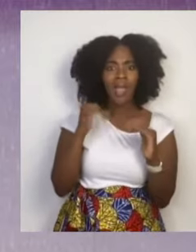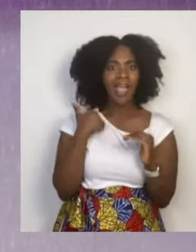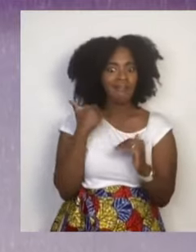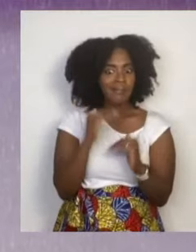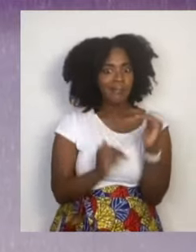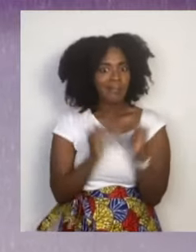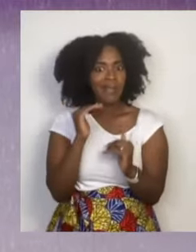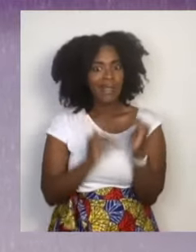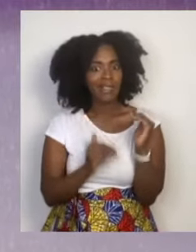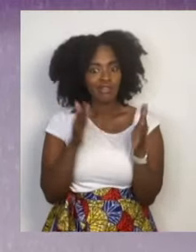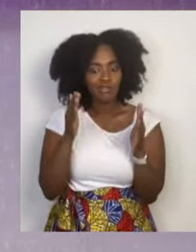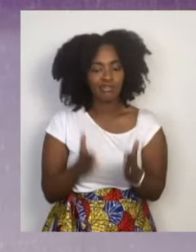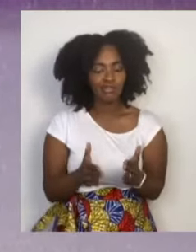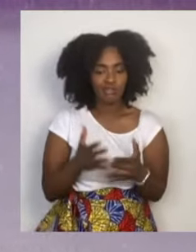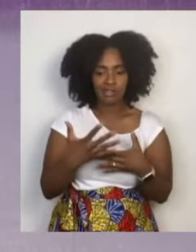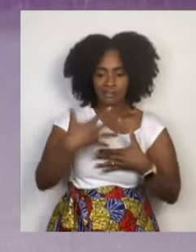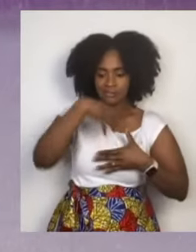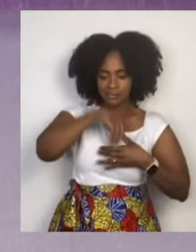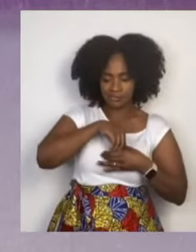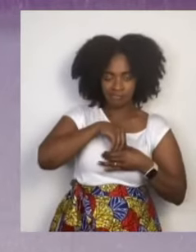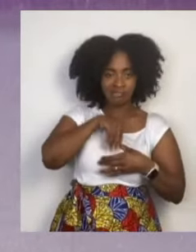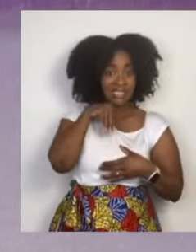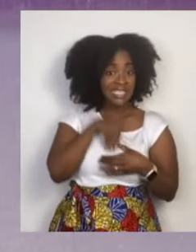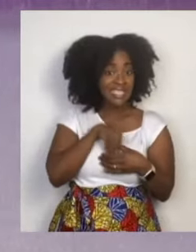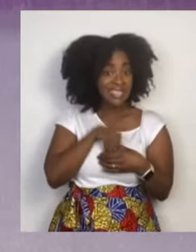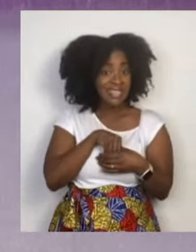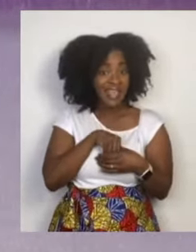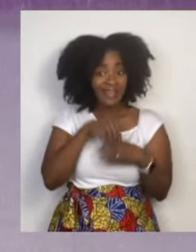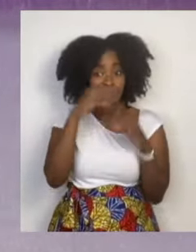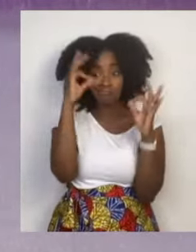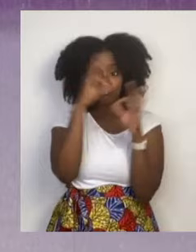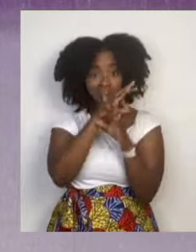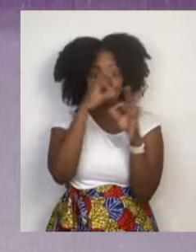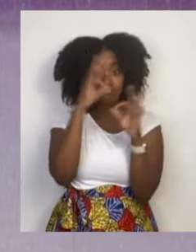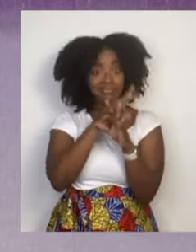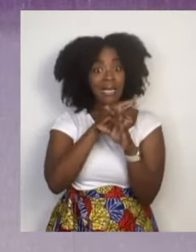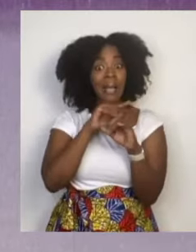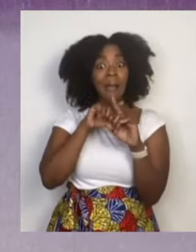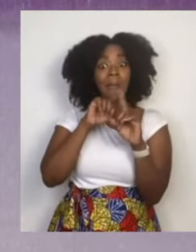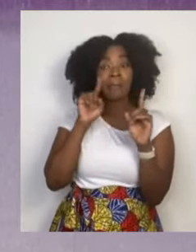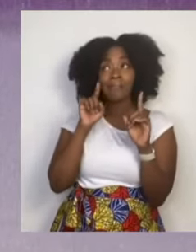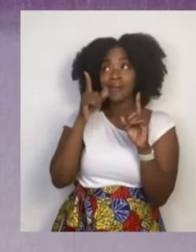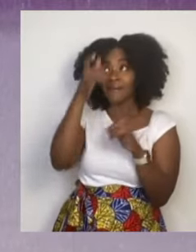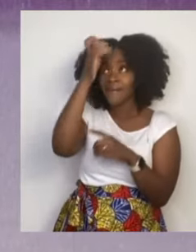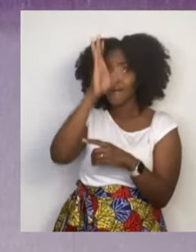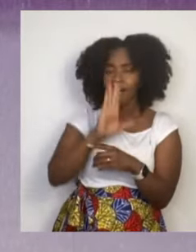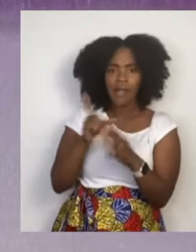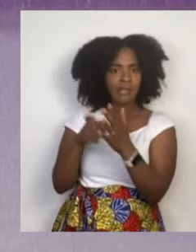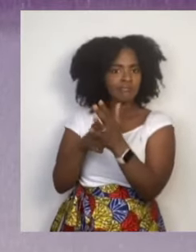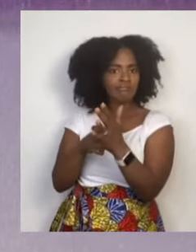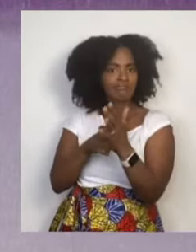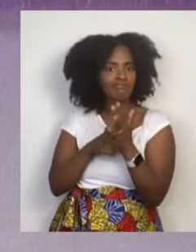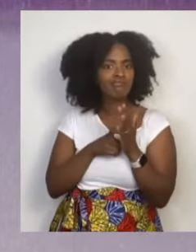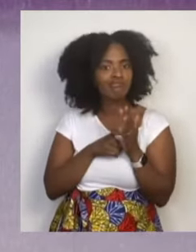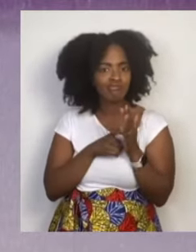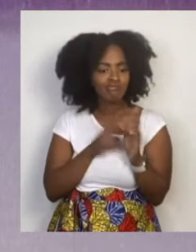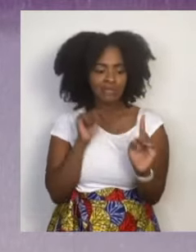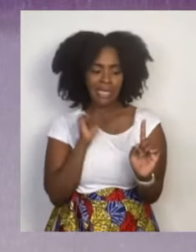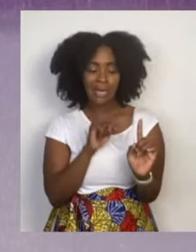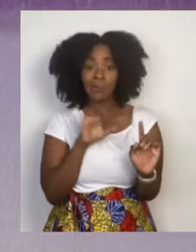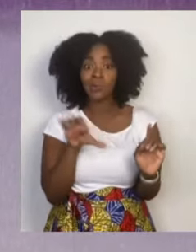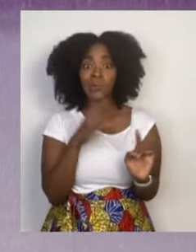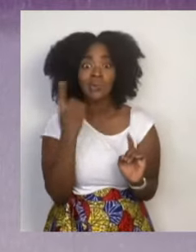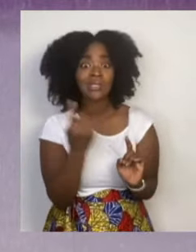him. Yet God places a demand on something on the inside of